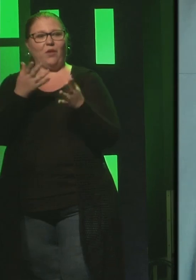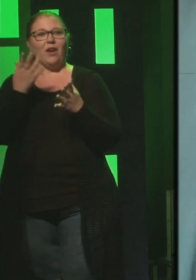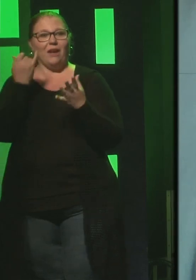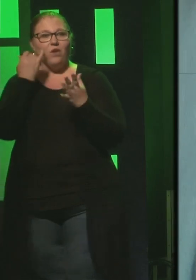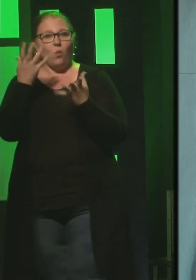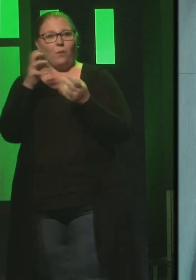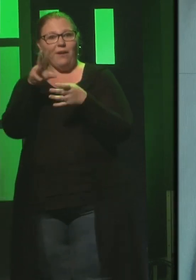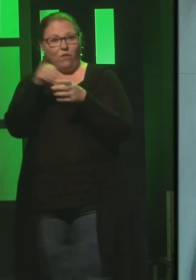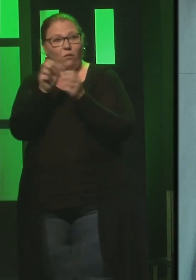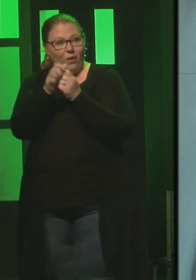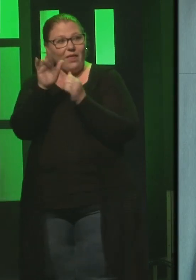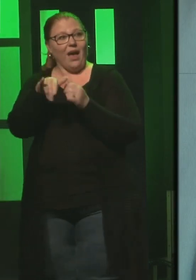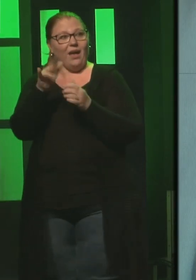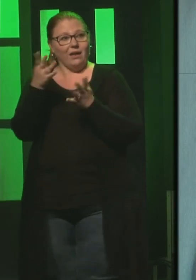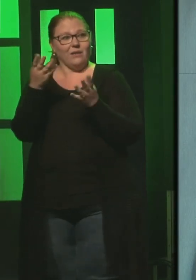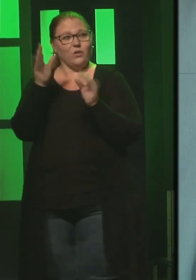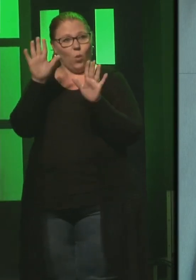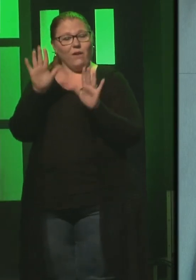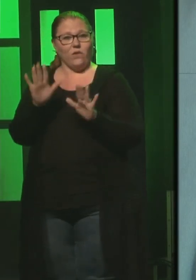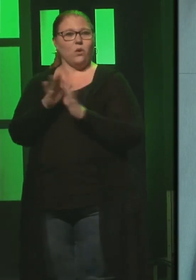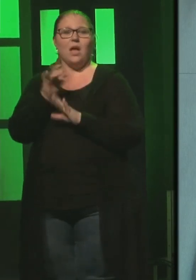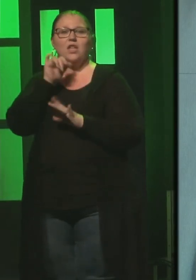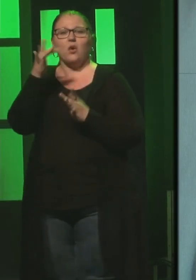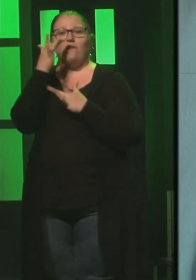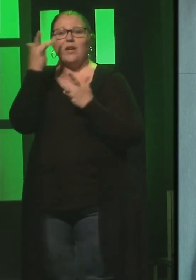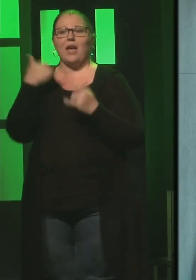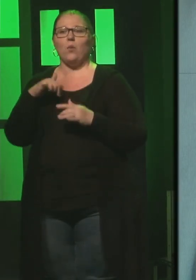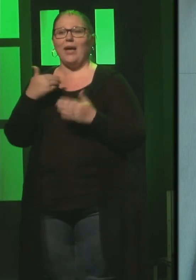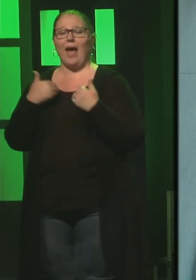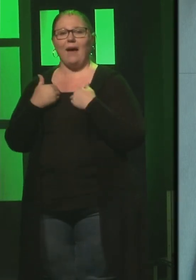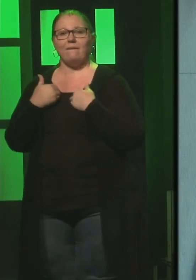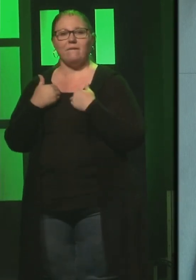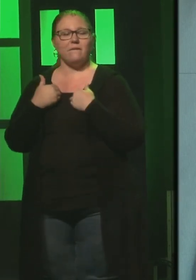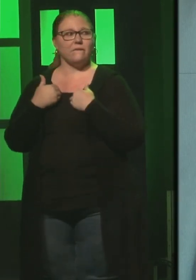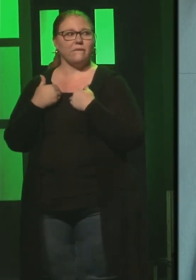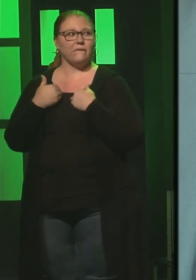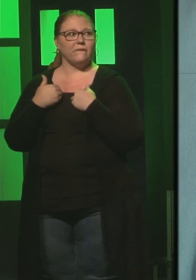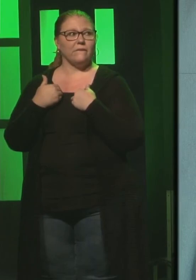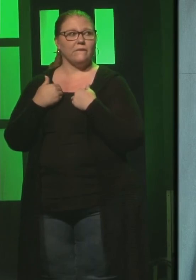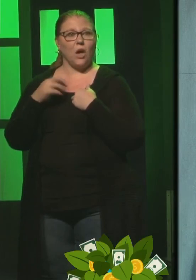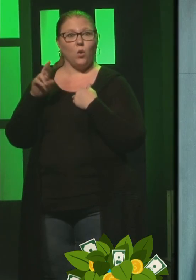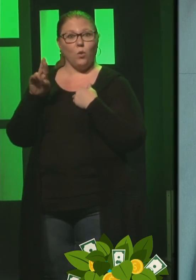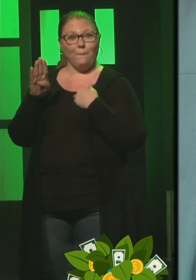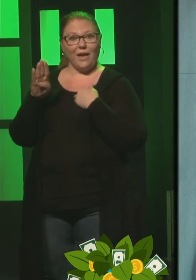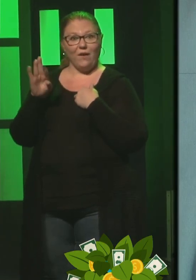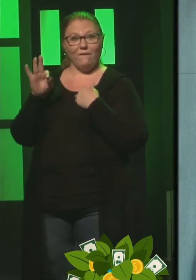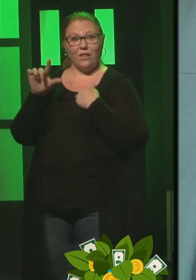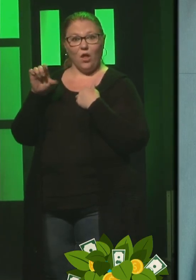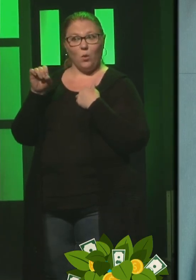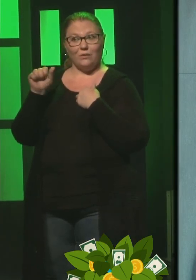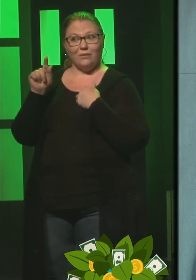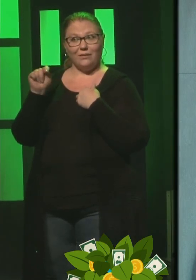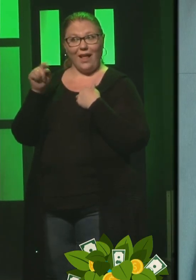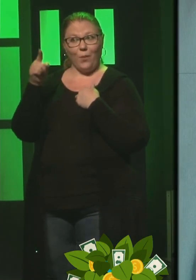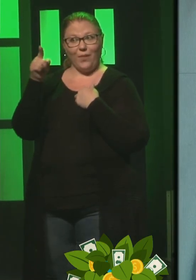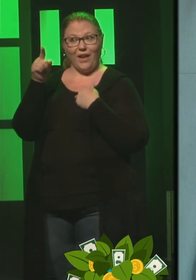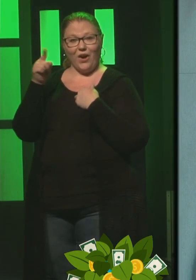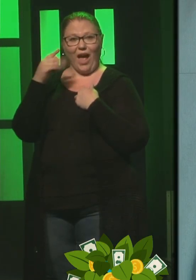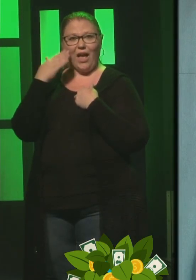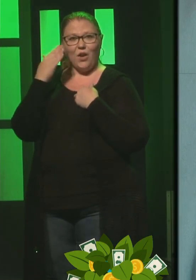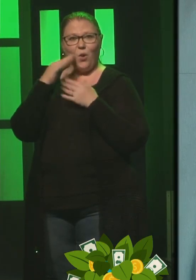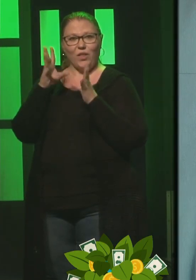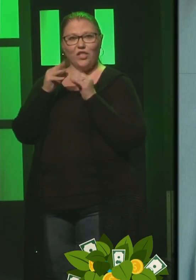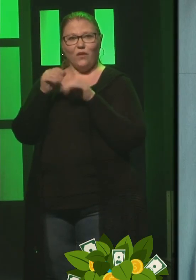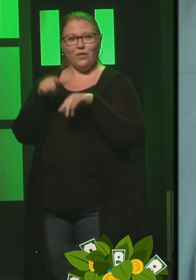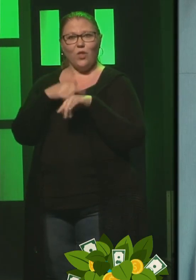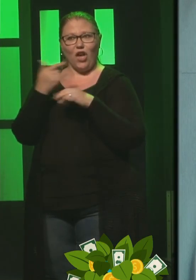part of that, that would be wonderful. Don't forget, we have root beer floats outside. I know we went long today. Thank